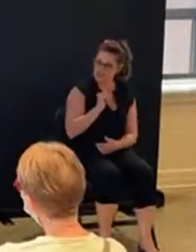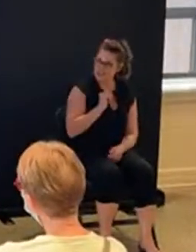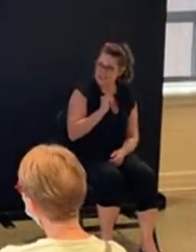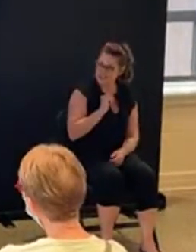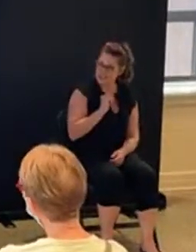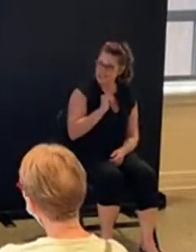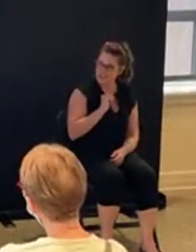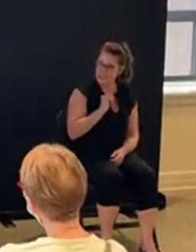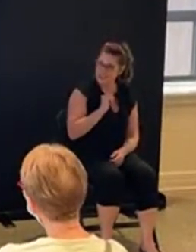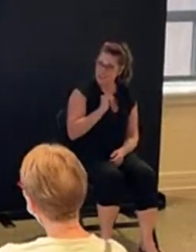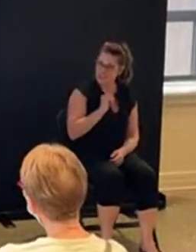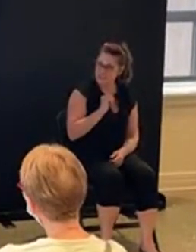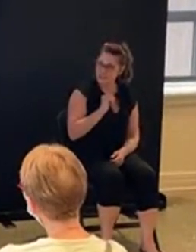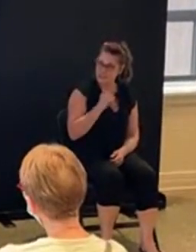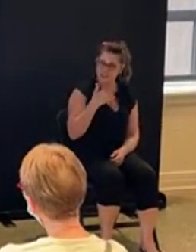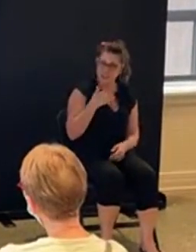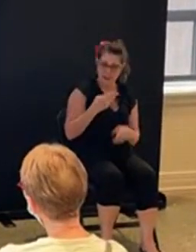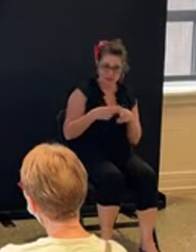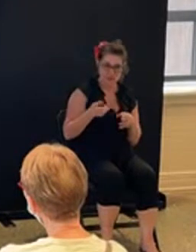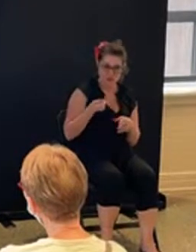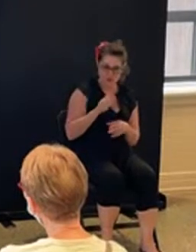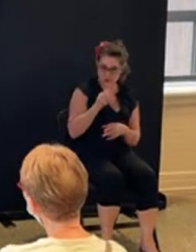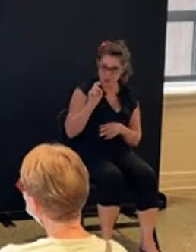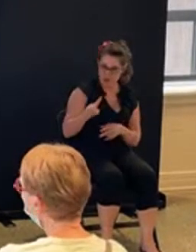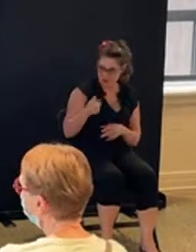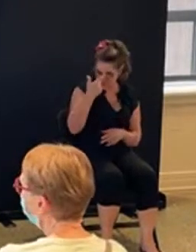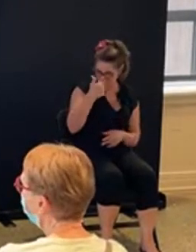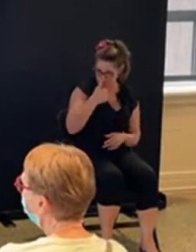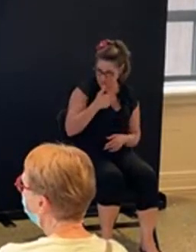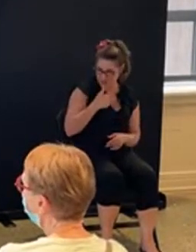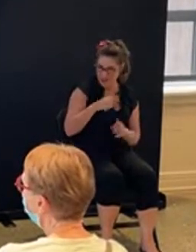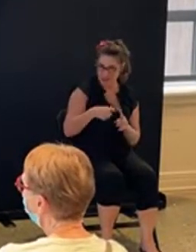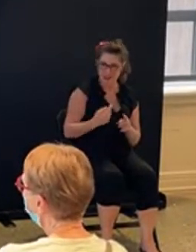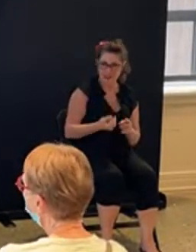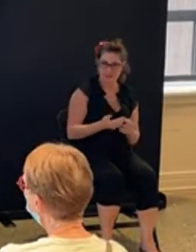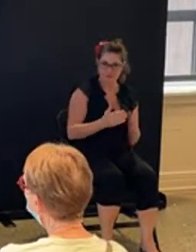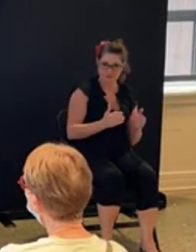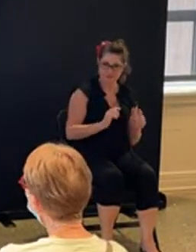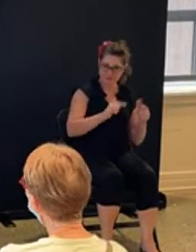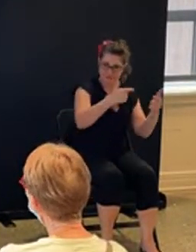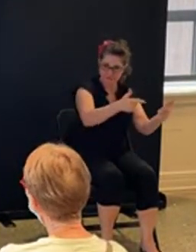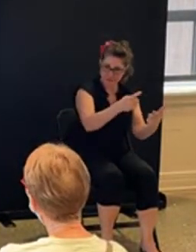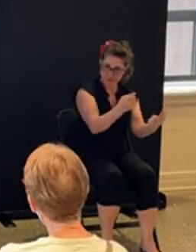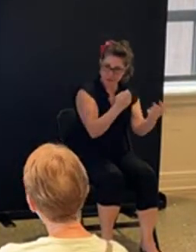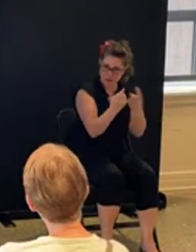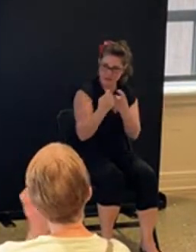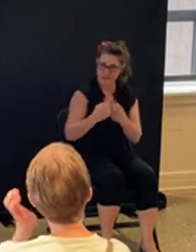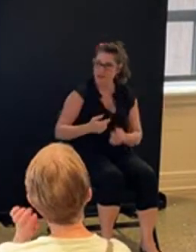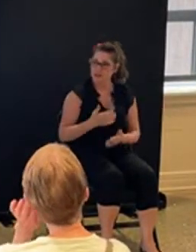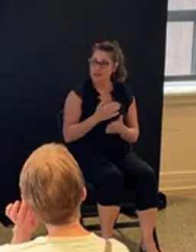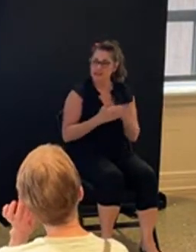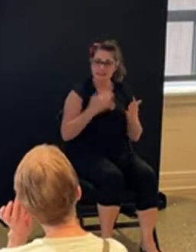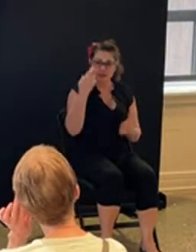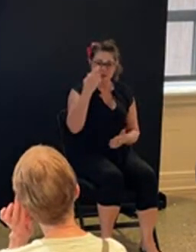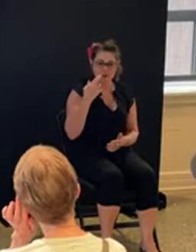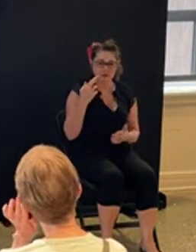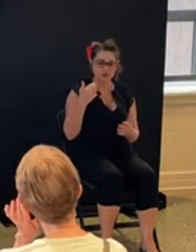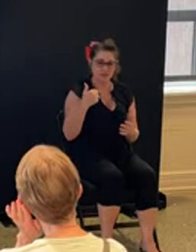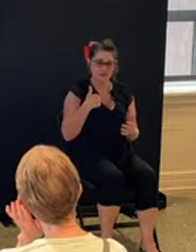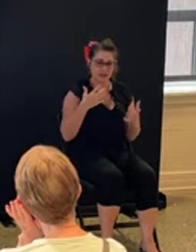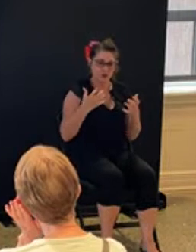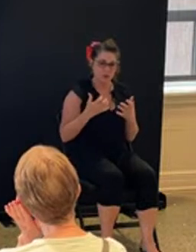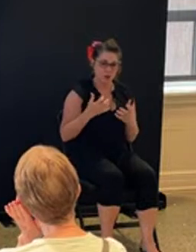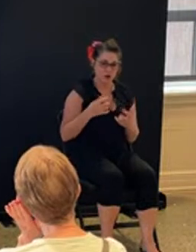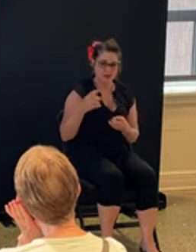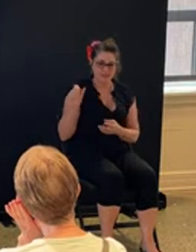do a short couple of questions on my end, and then I'm going to take audience questions. So one of the reasons that I wanted to have Sandi and